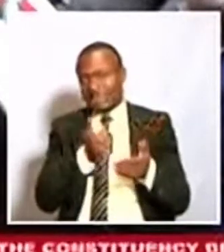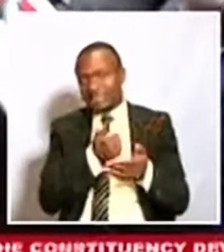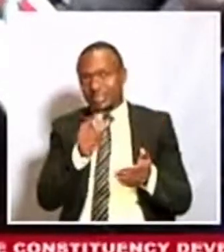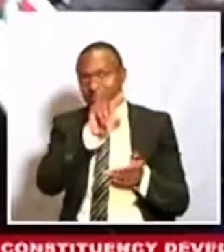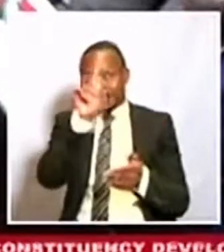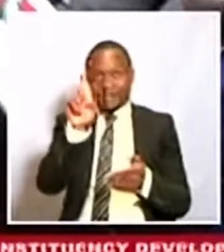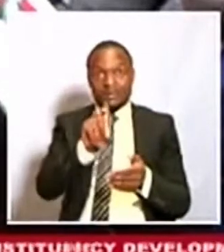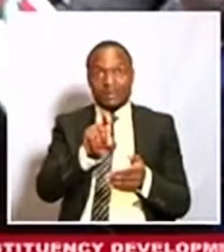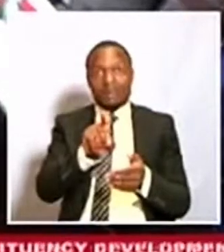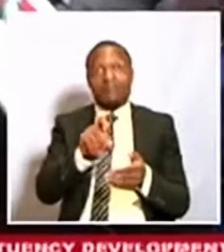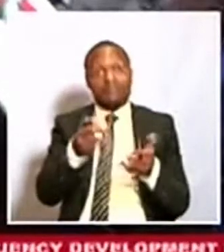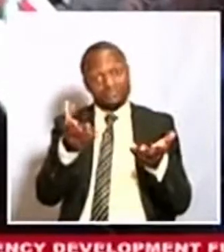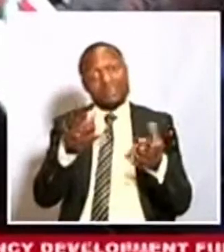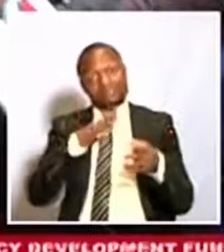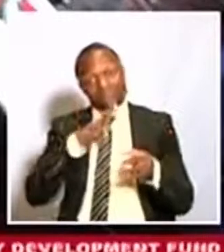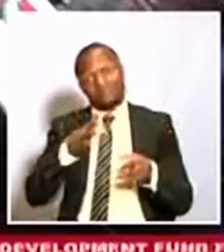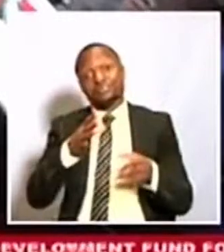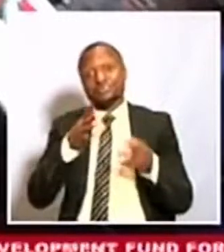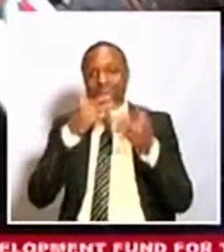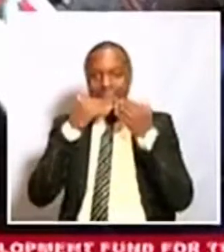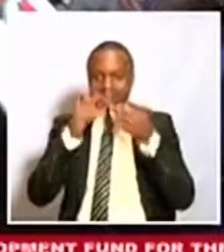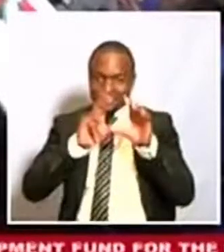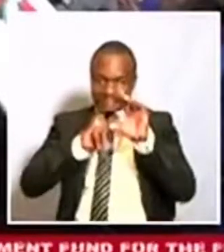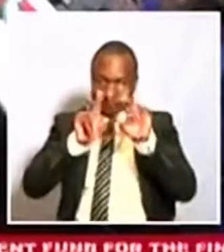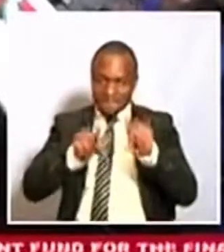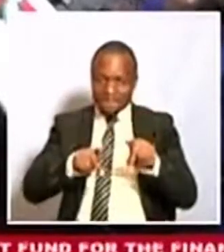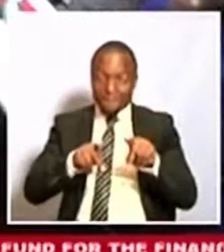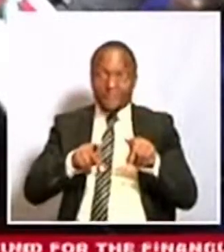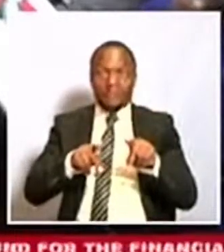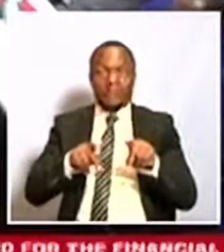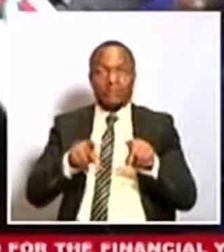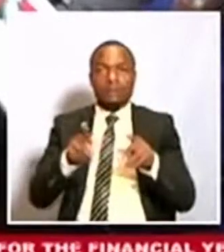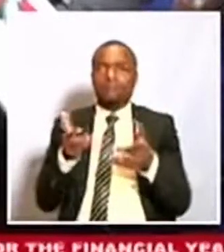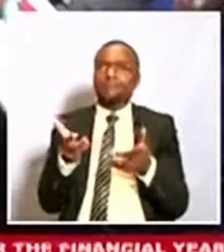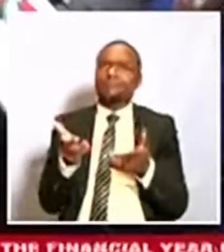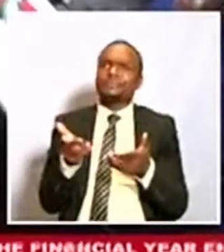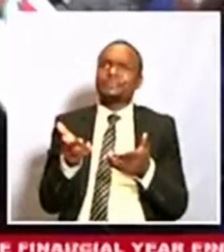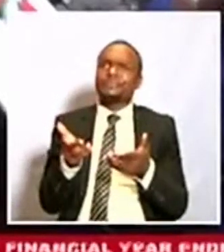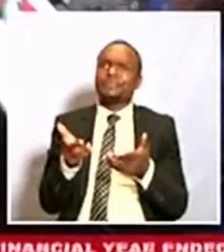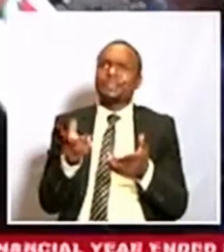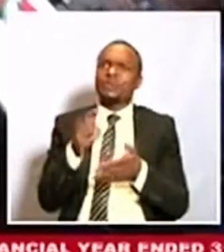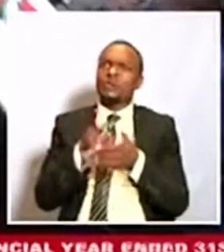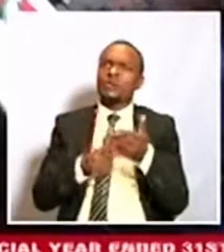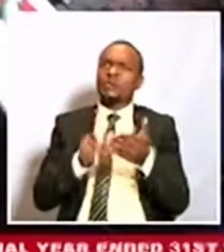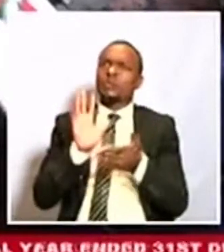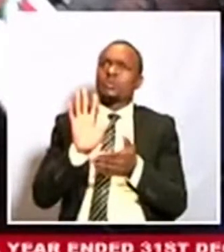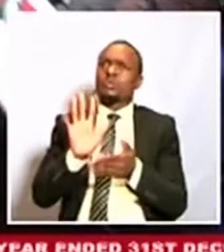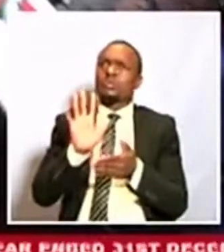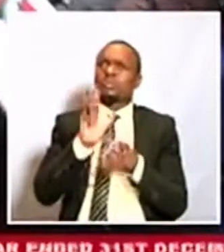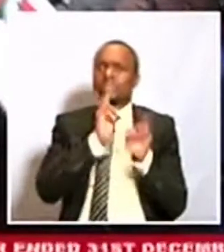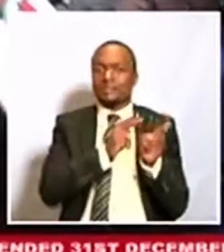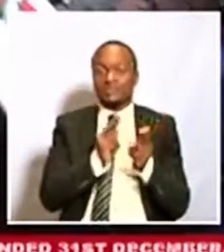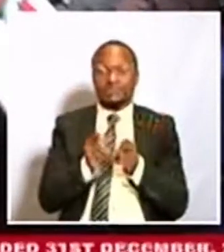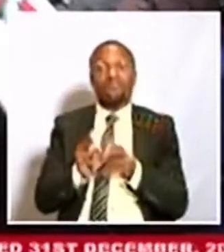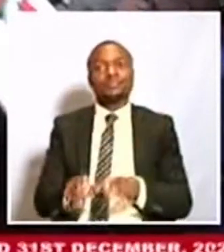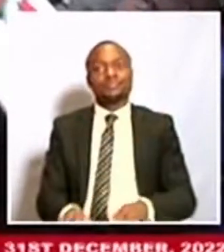question? Yeah, it's fine. Okay, thank you, Chair. Oh, what's your position? Yeah,